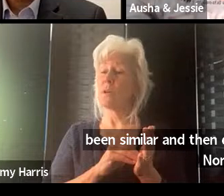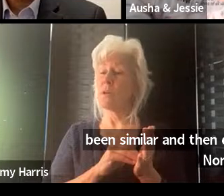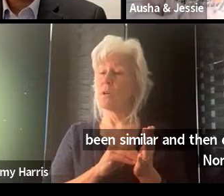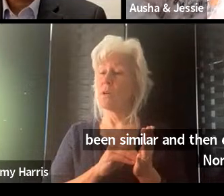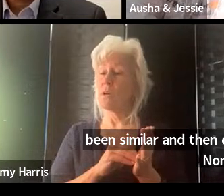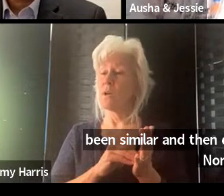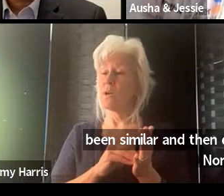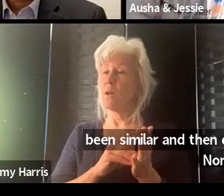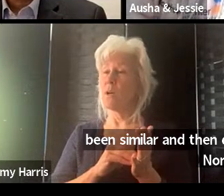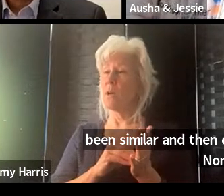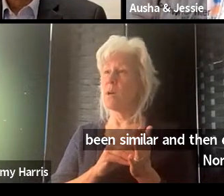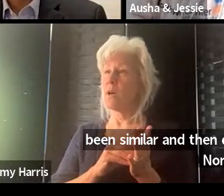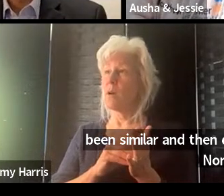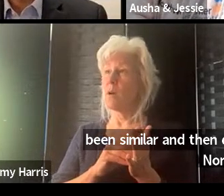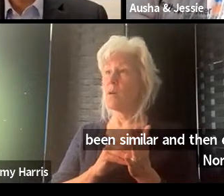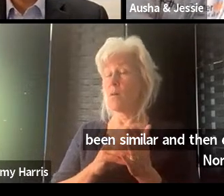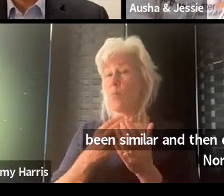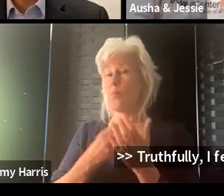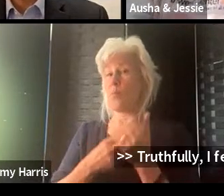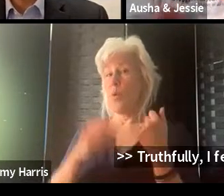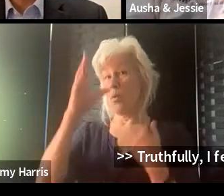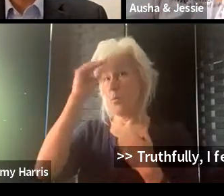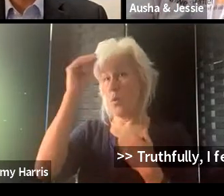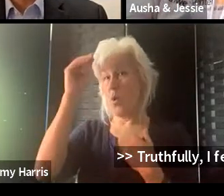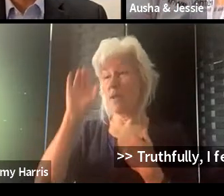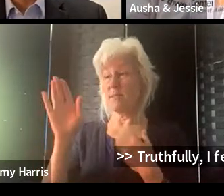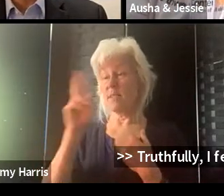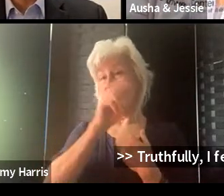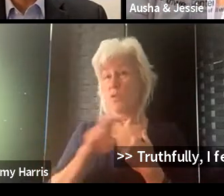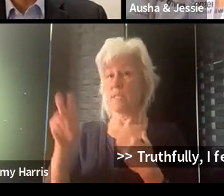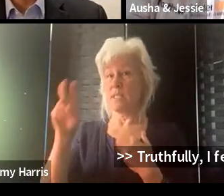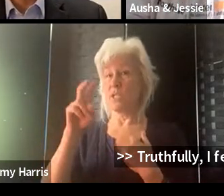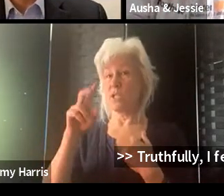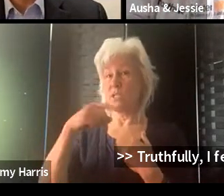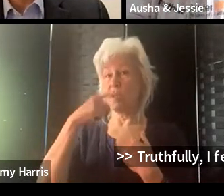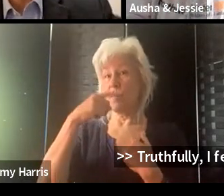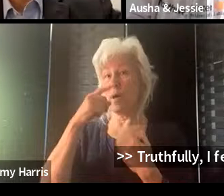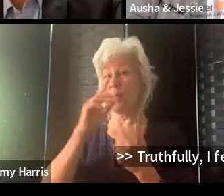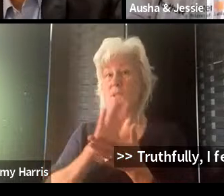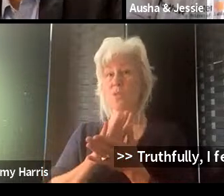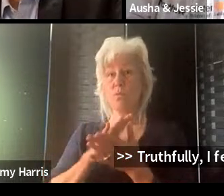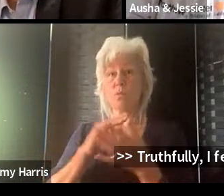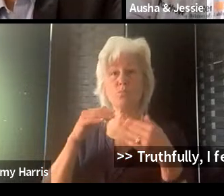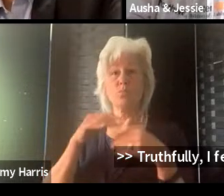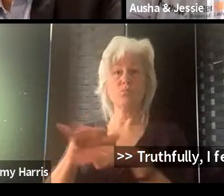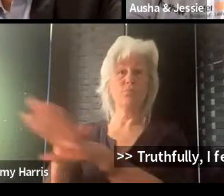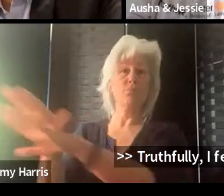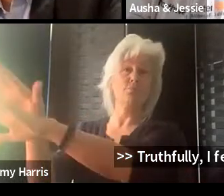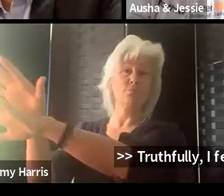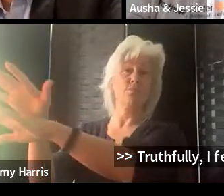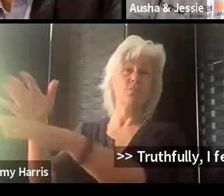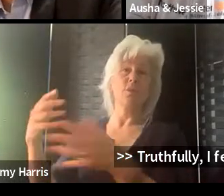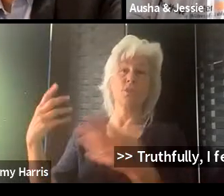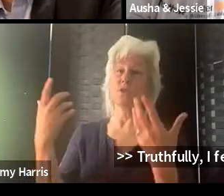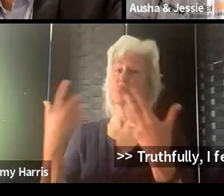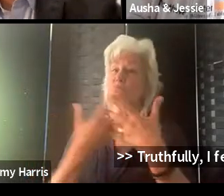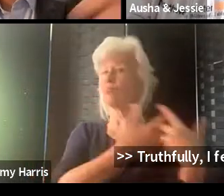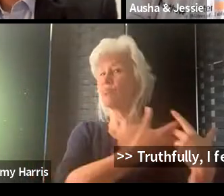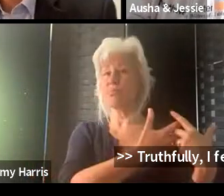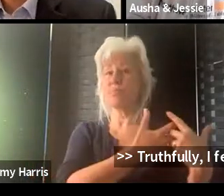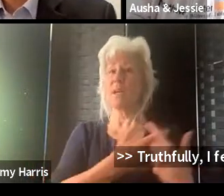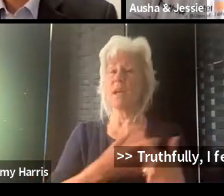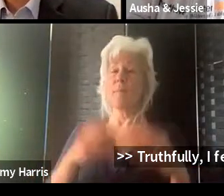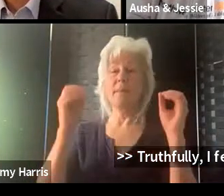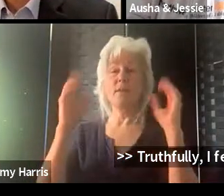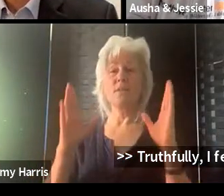was Kyle's and Max's transitions to public school was seamless, because they had teachers that cared for